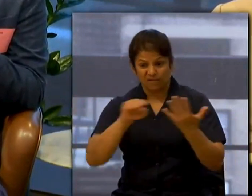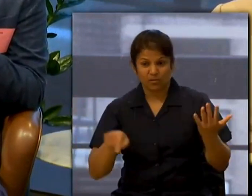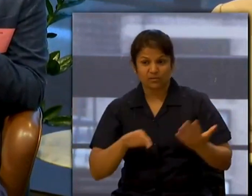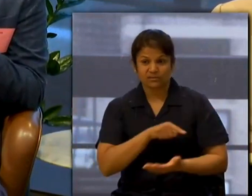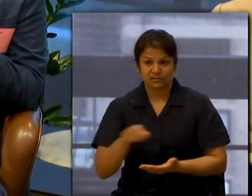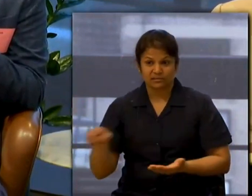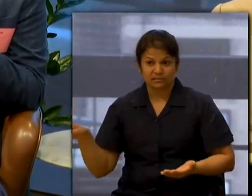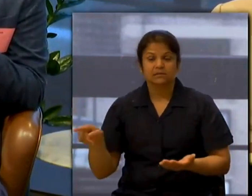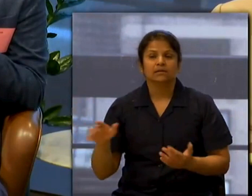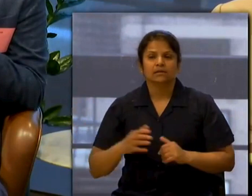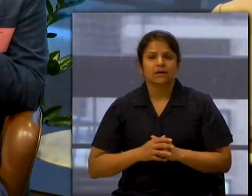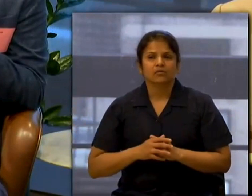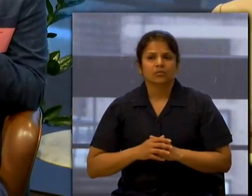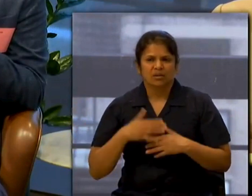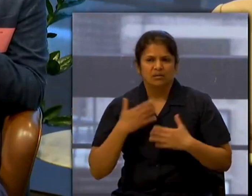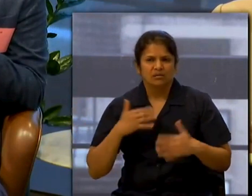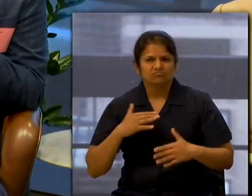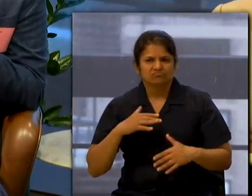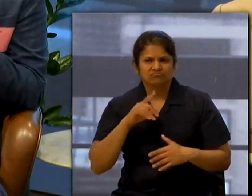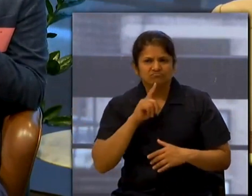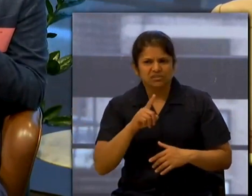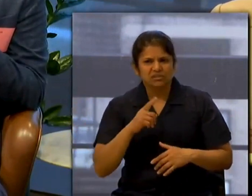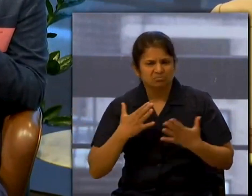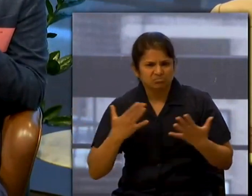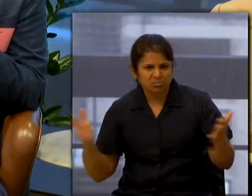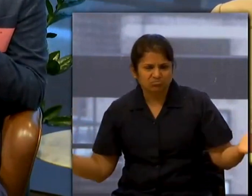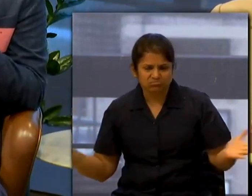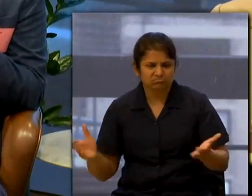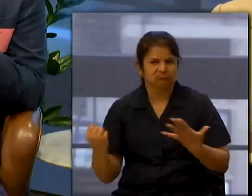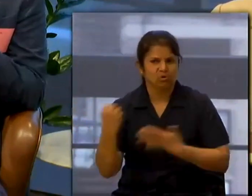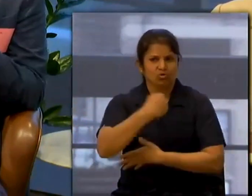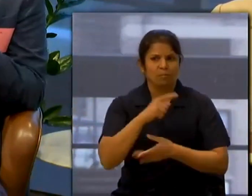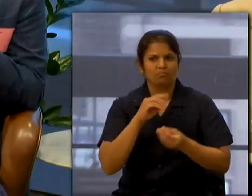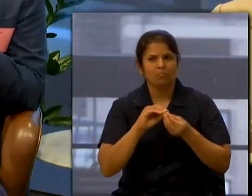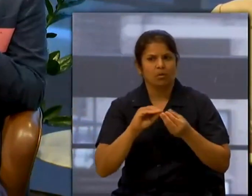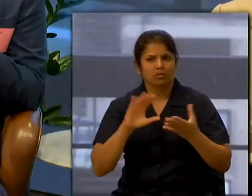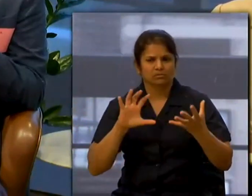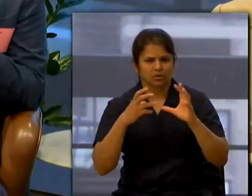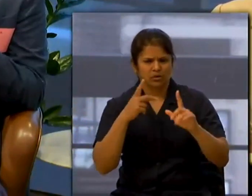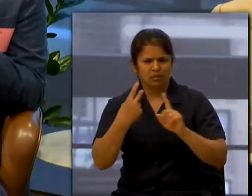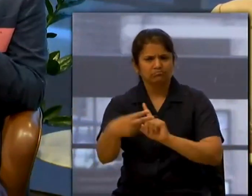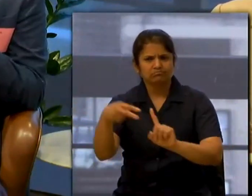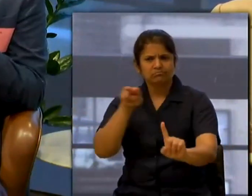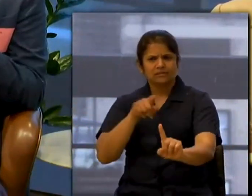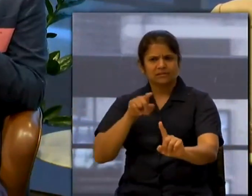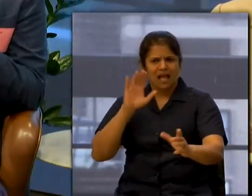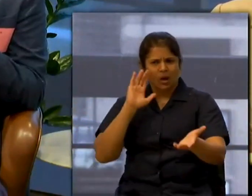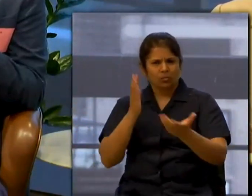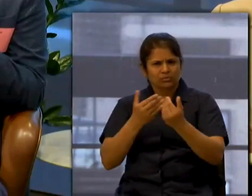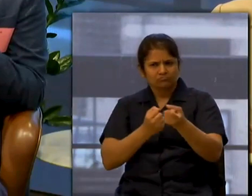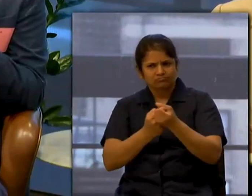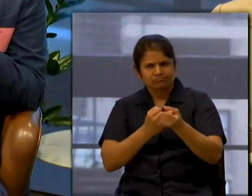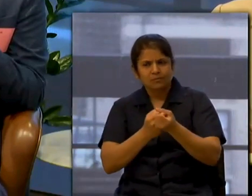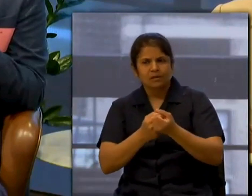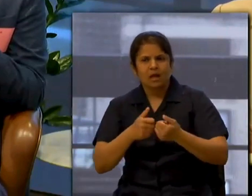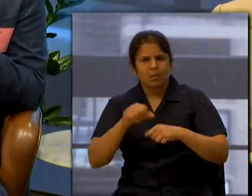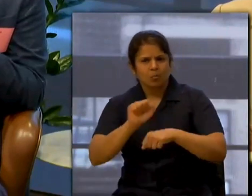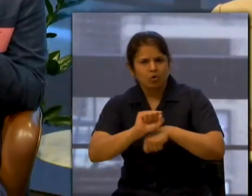are really prioritizing an intersectional approach to our advocacy and work in support of diverse older